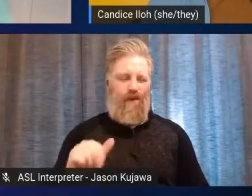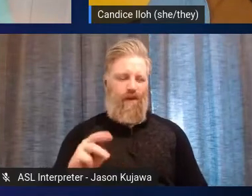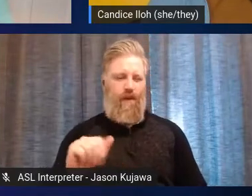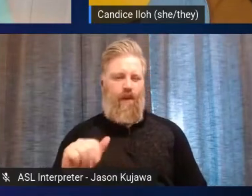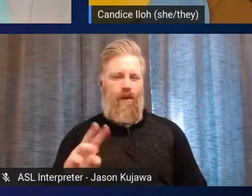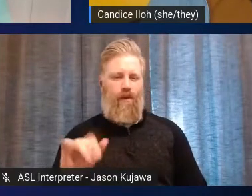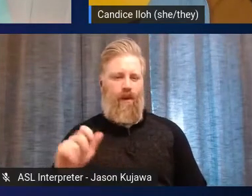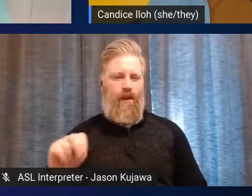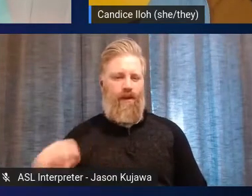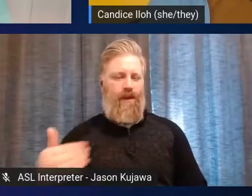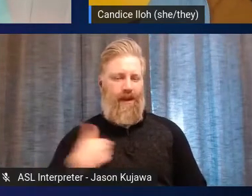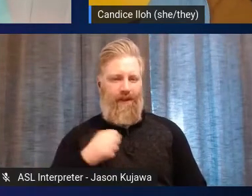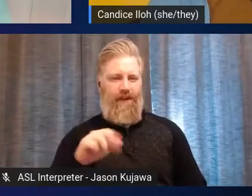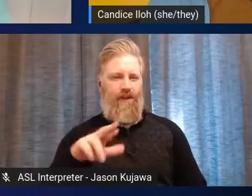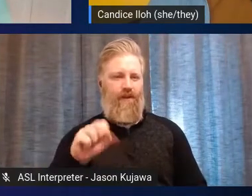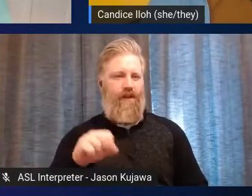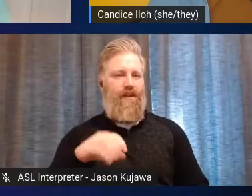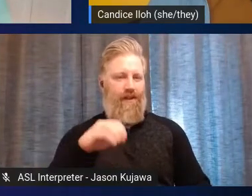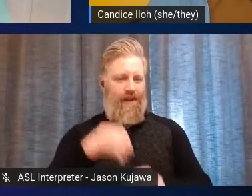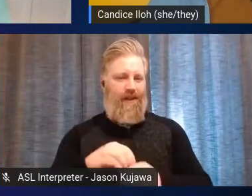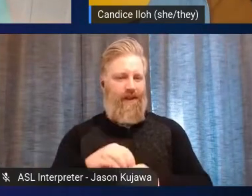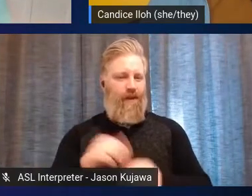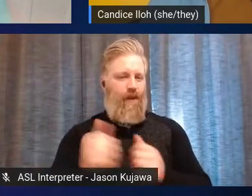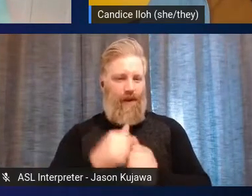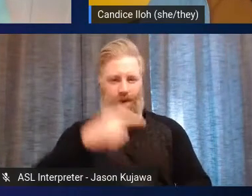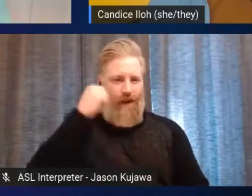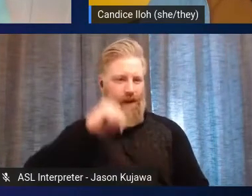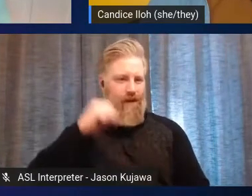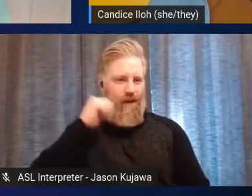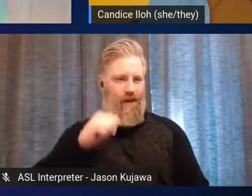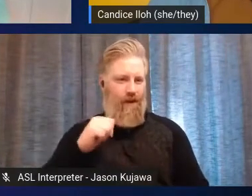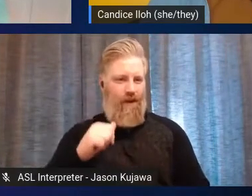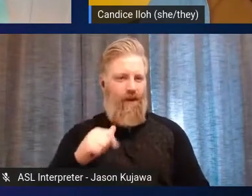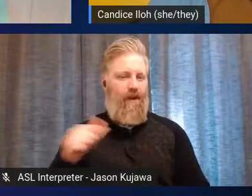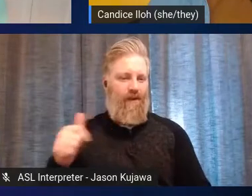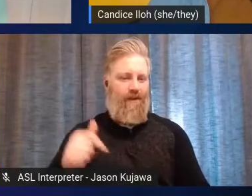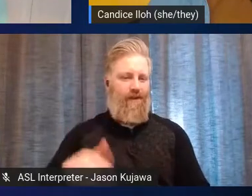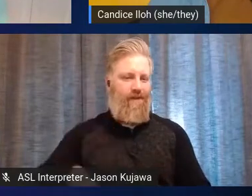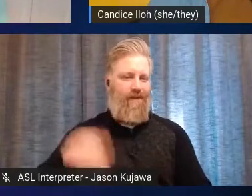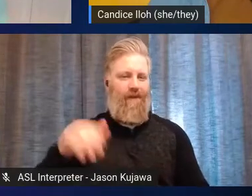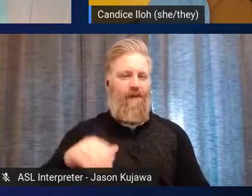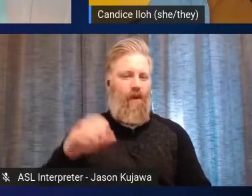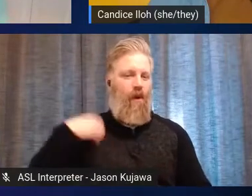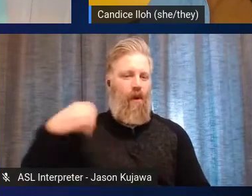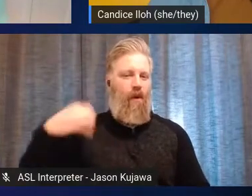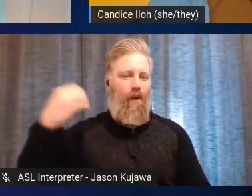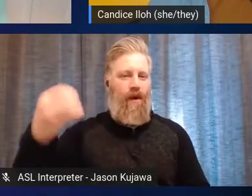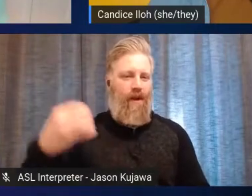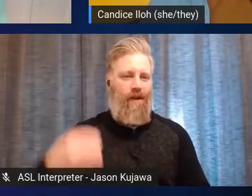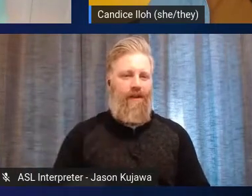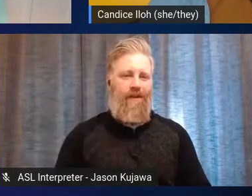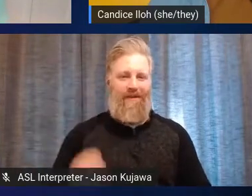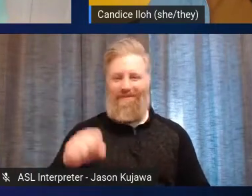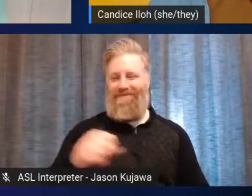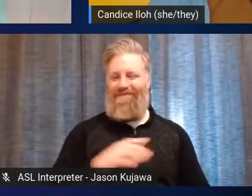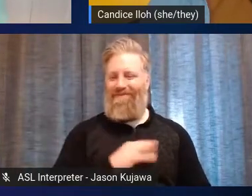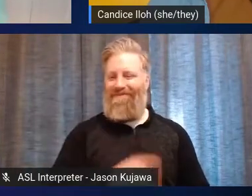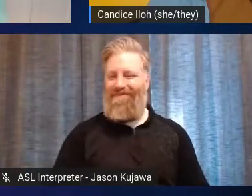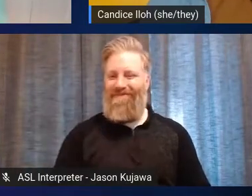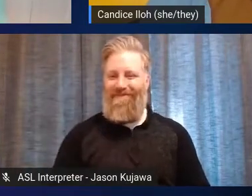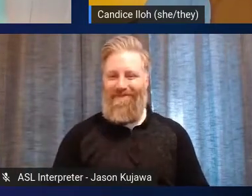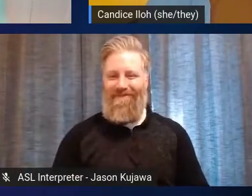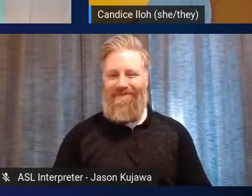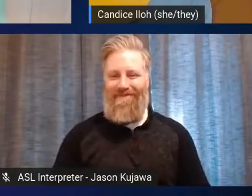black girl in the same world that Ramona Quimby lives in. Shout out to Portland, Oregon. So shout out. I love that book. Wow. Yeah, buddy. Yeah, buddy. Oh, my